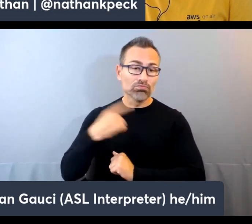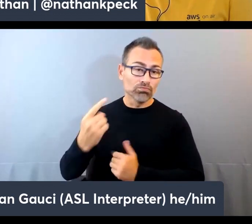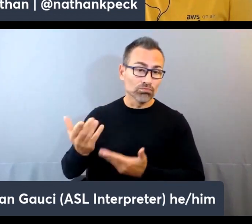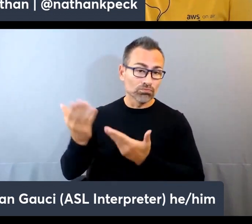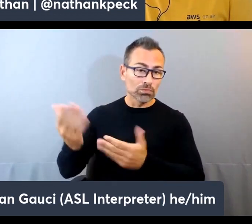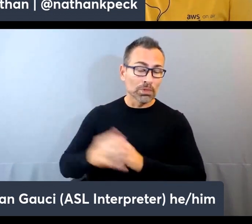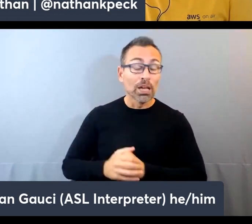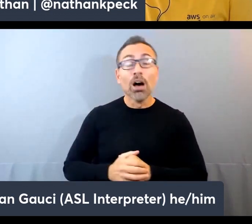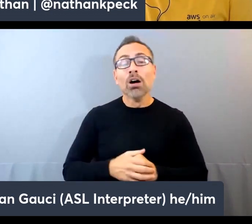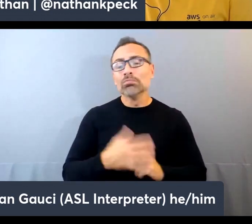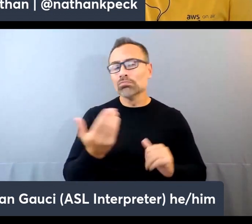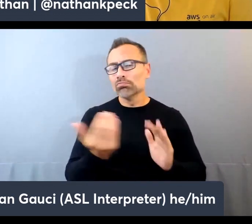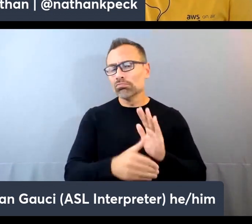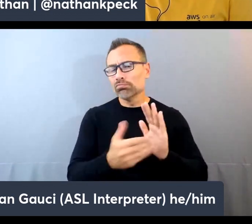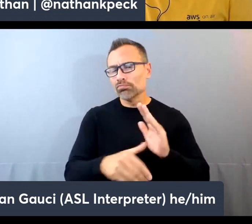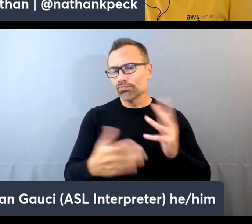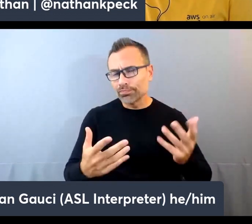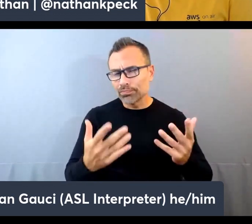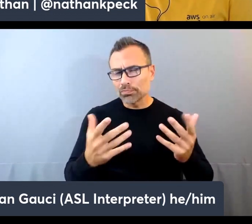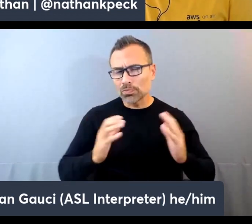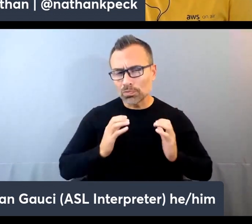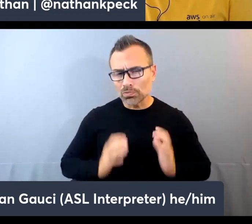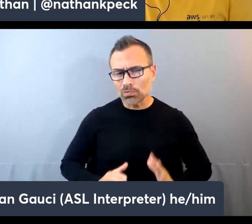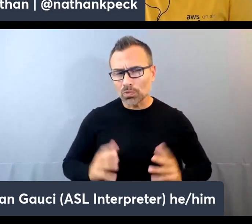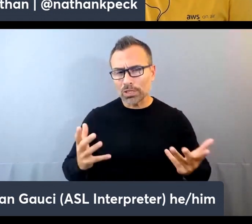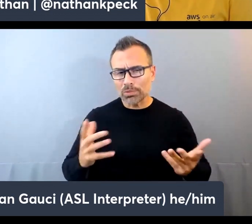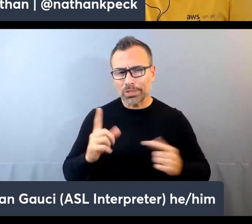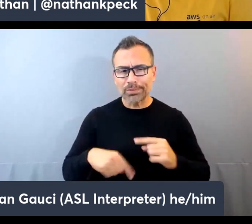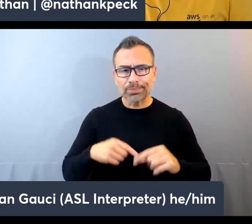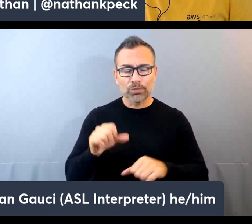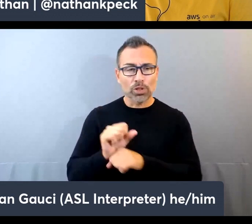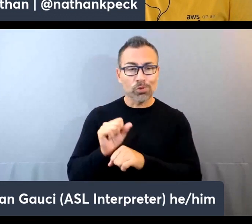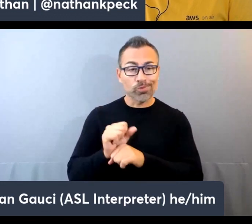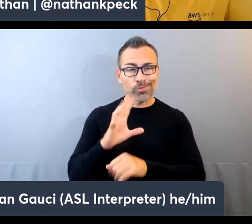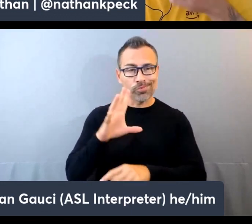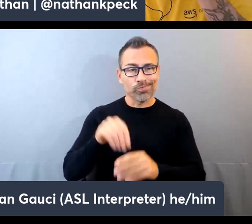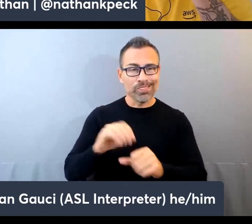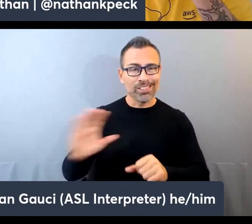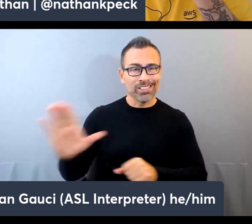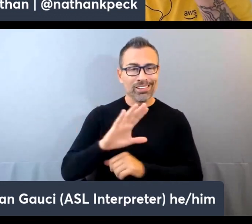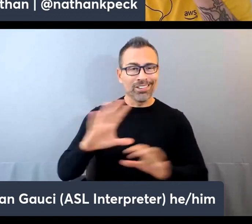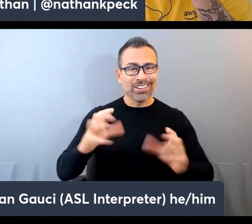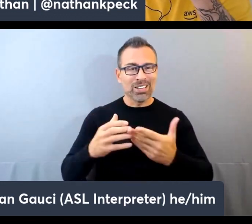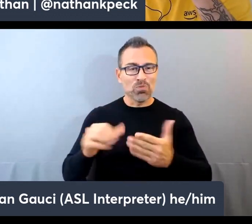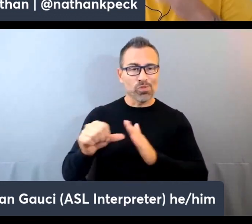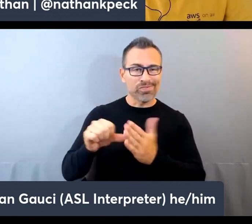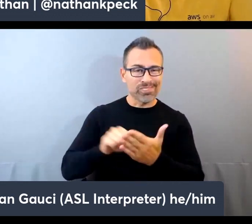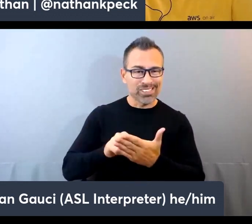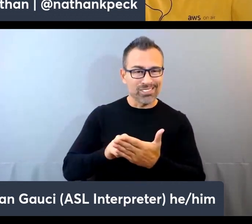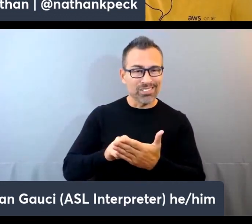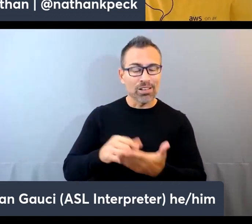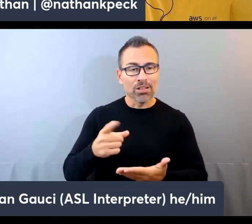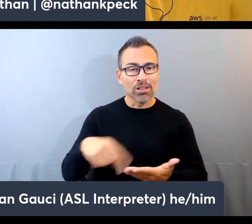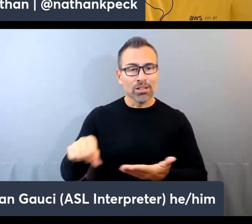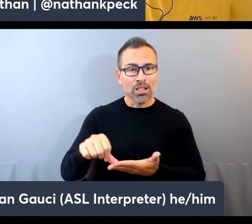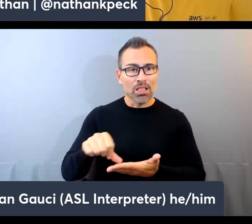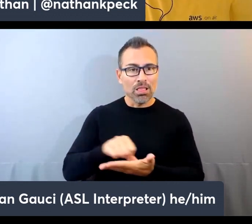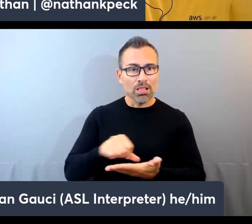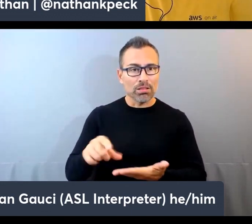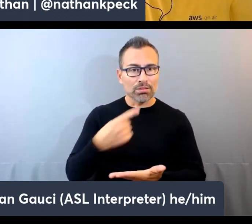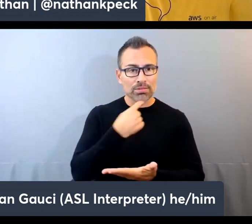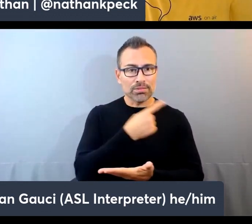oftentimes, customers, when they work with their account teams, the account teams help